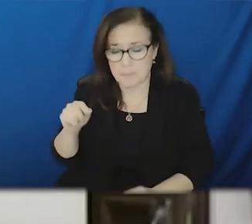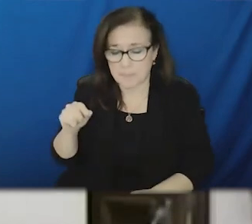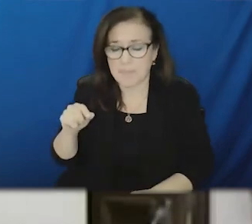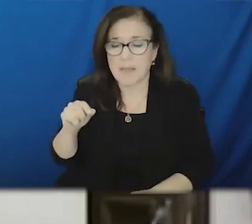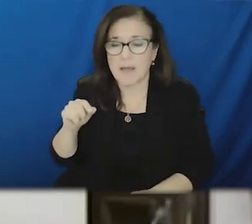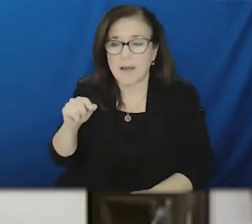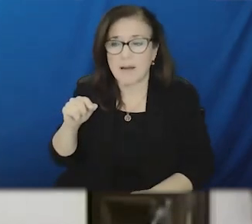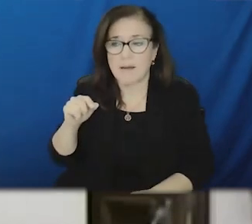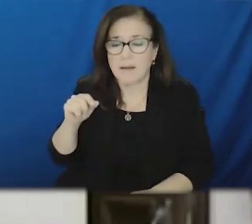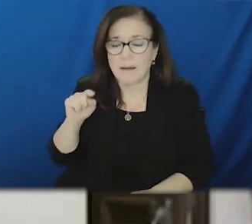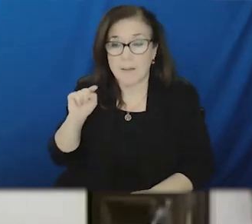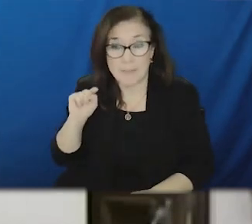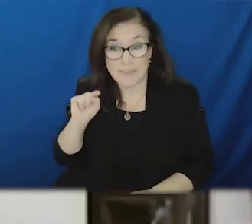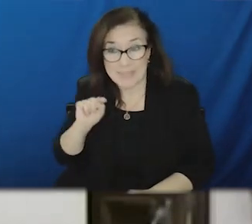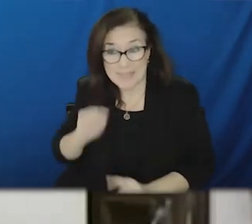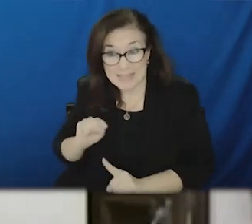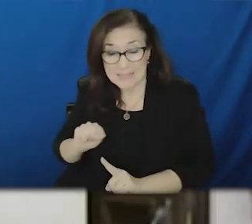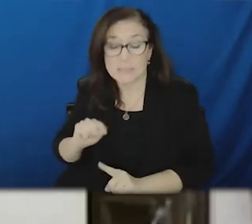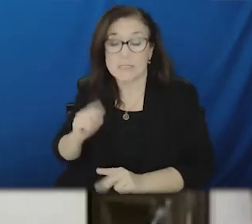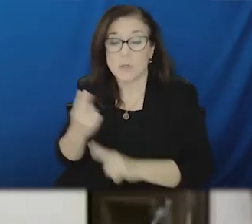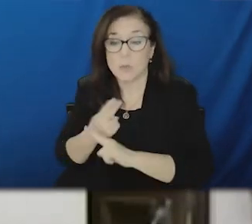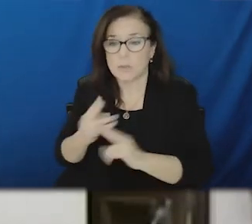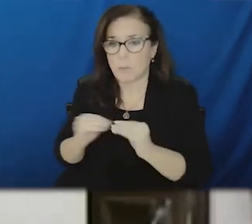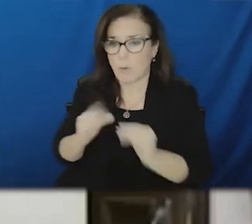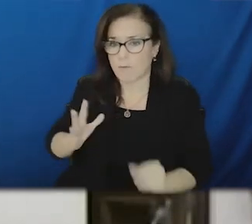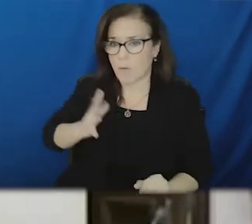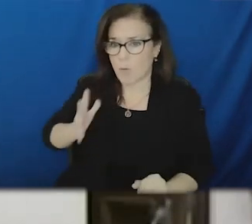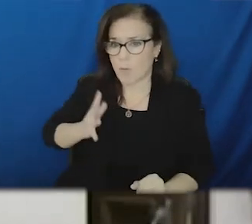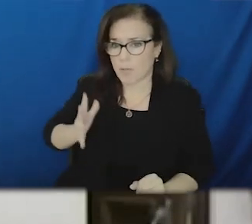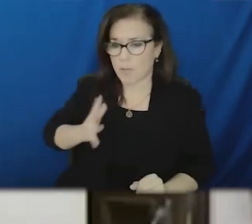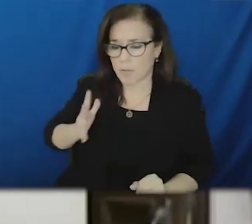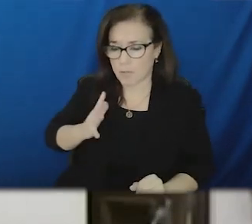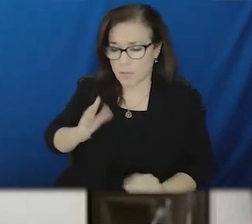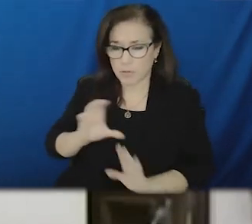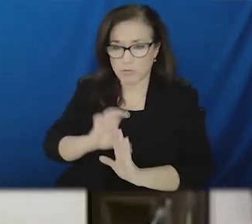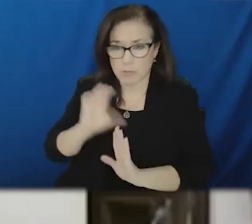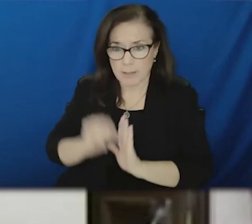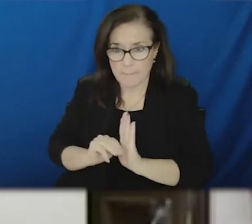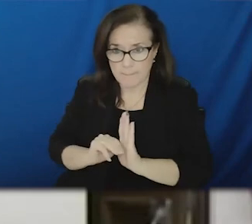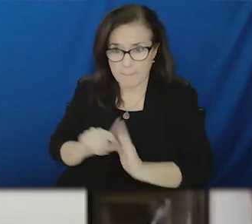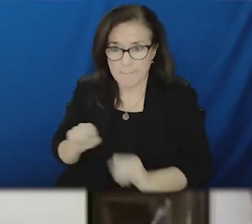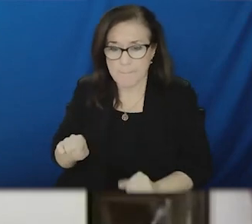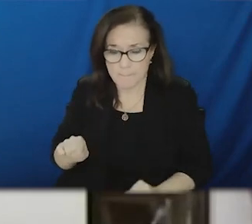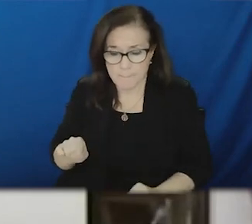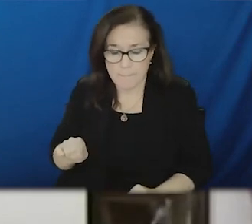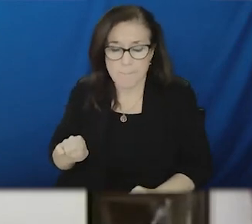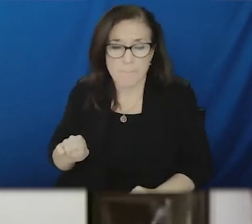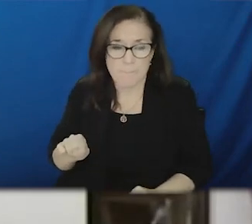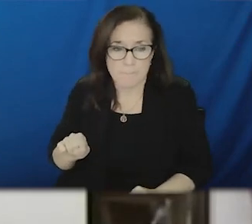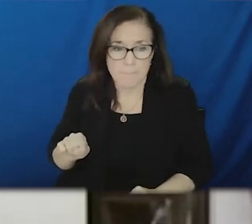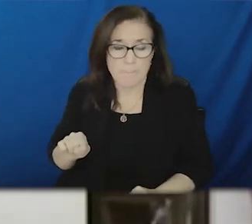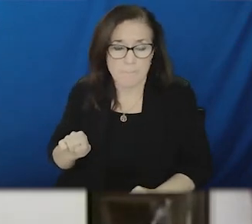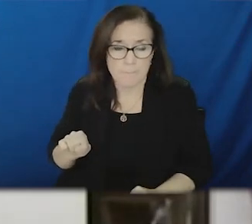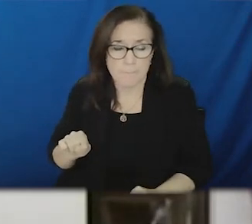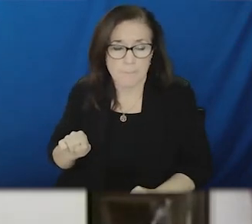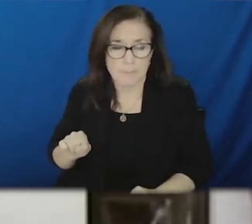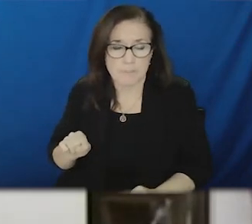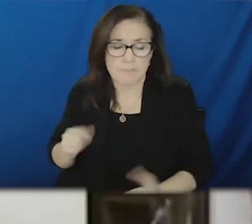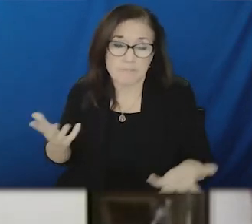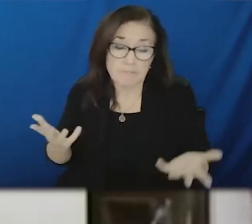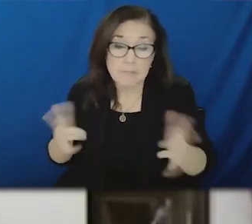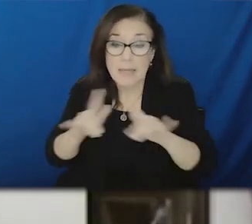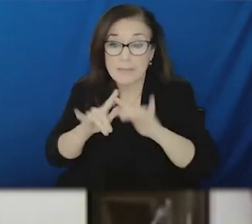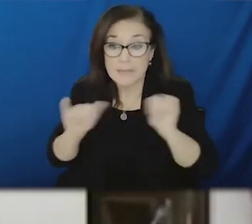more formalized curriculum, all the while knowing and understanding that the